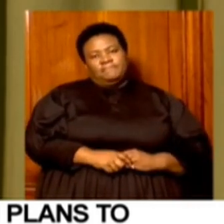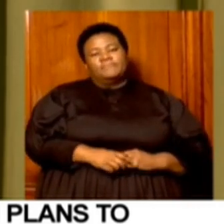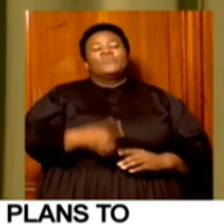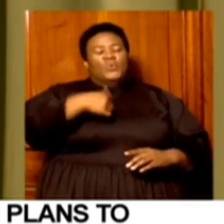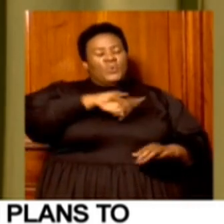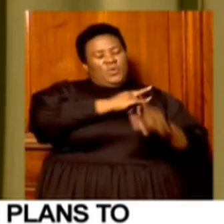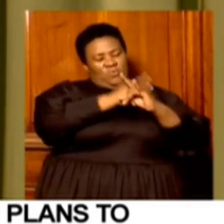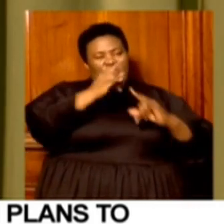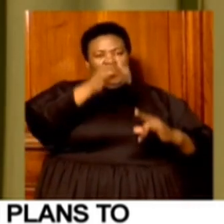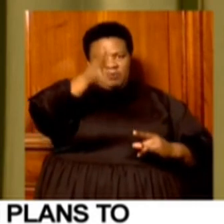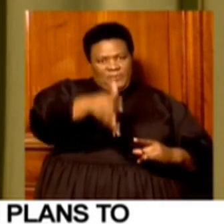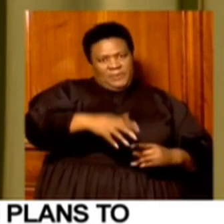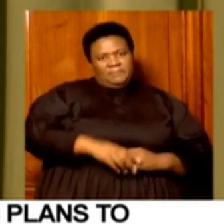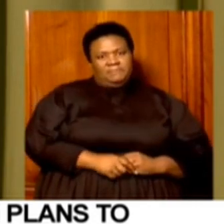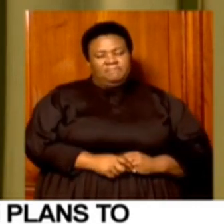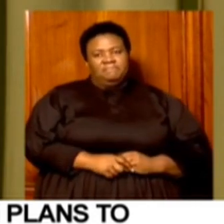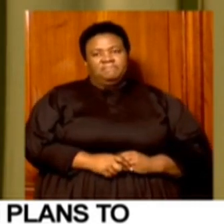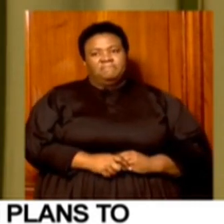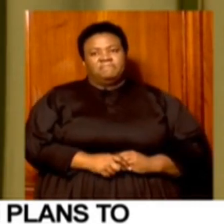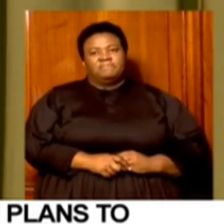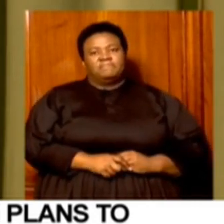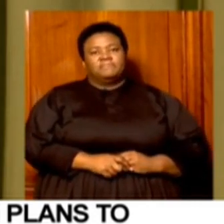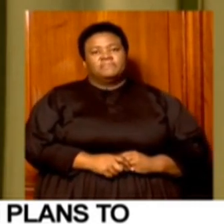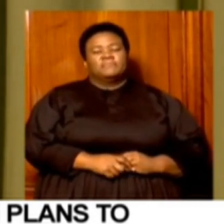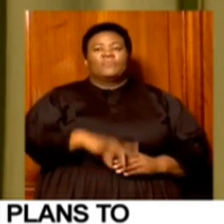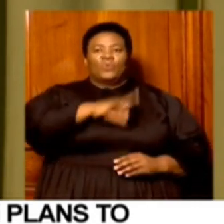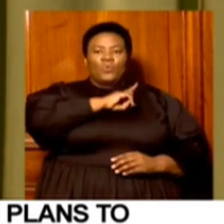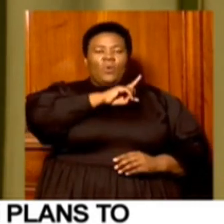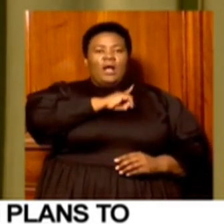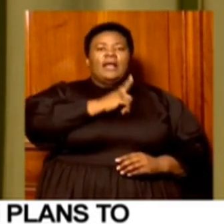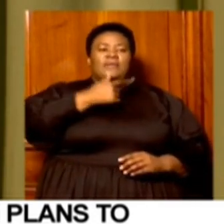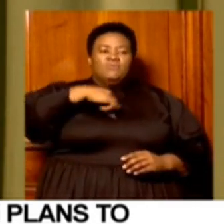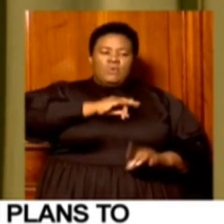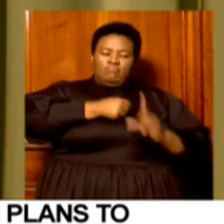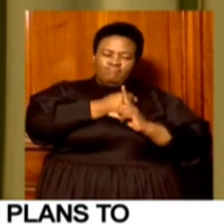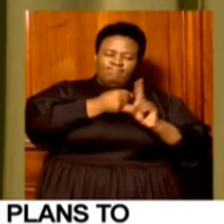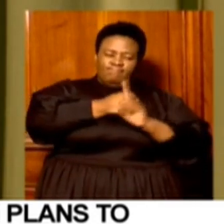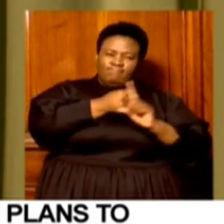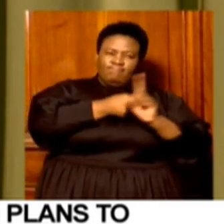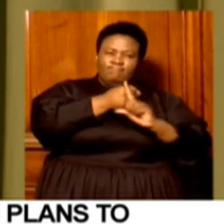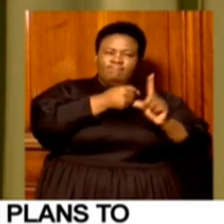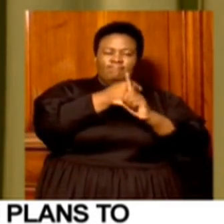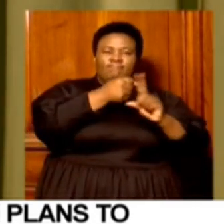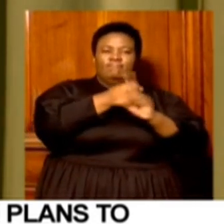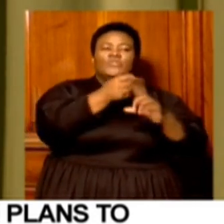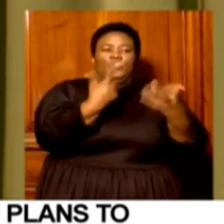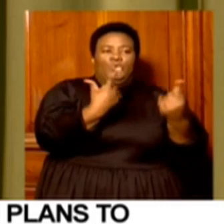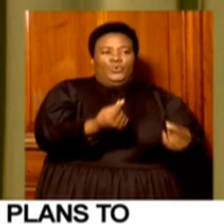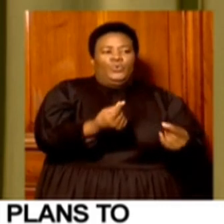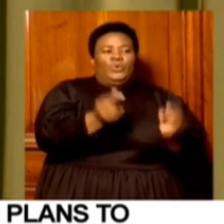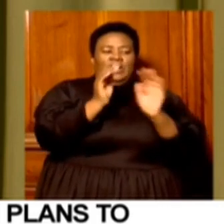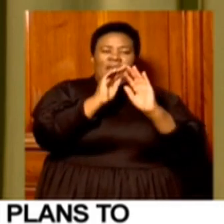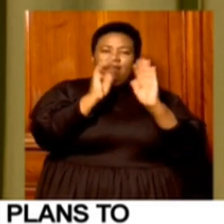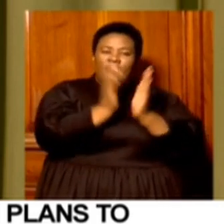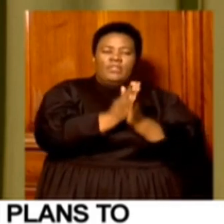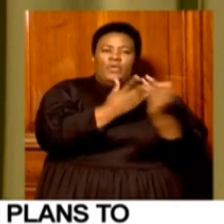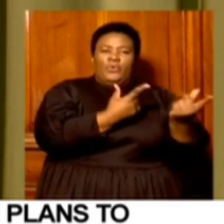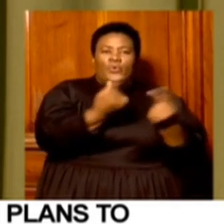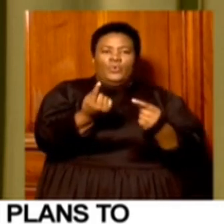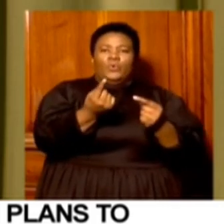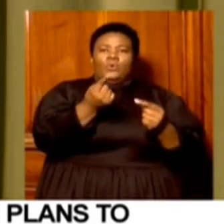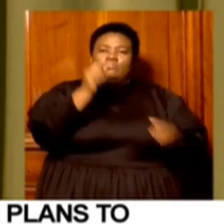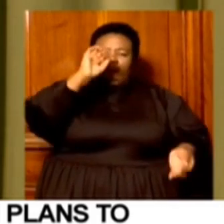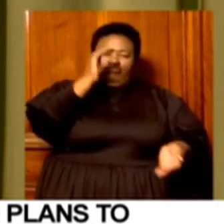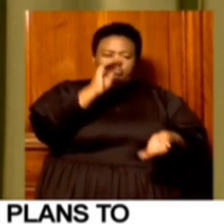will win because efforts are out there to do so. All what we do is to minimize